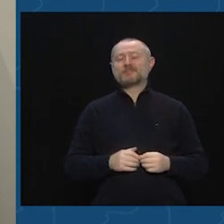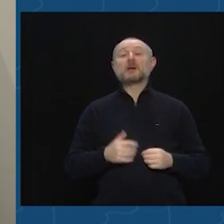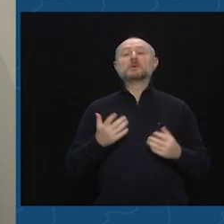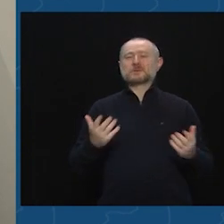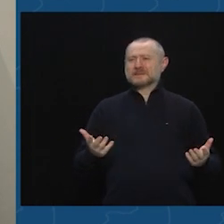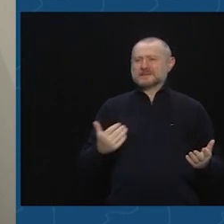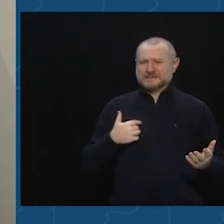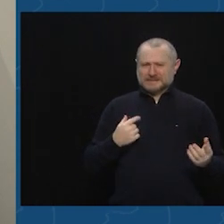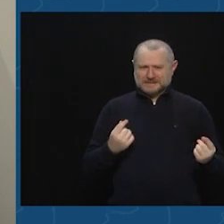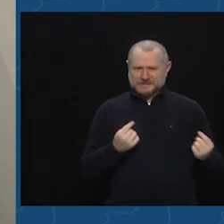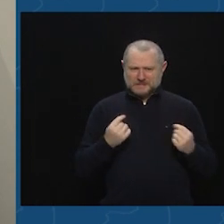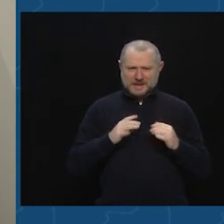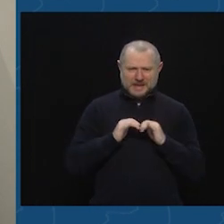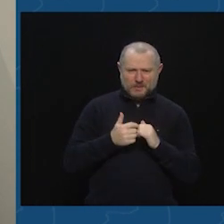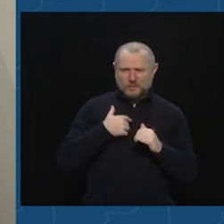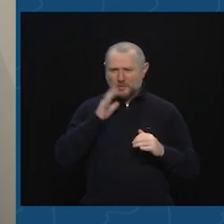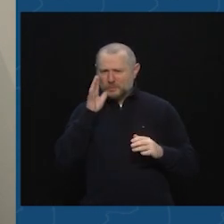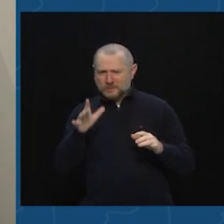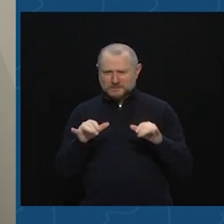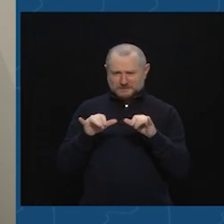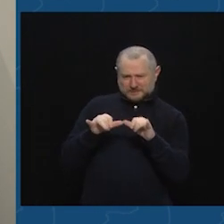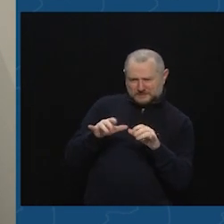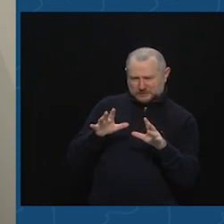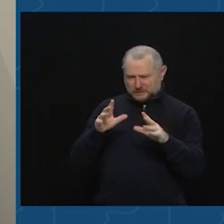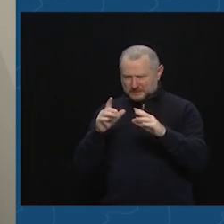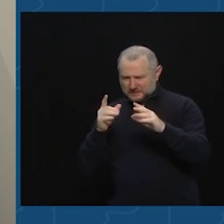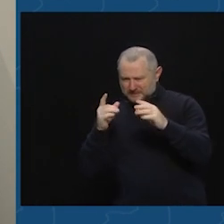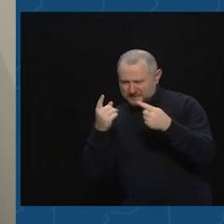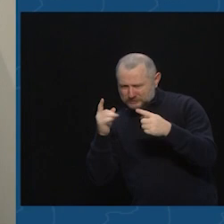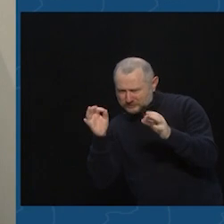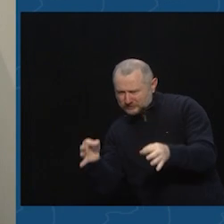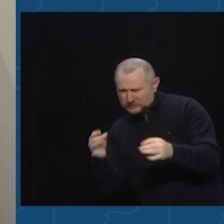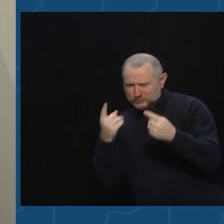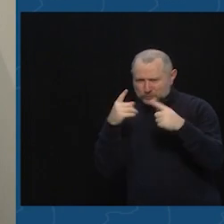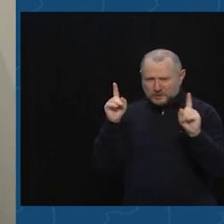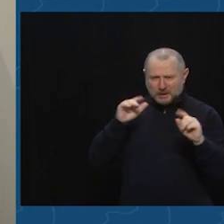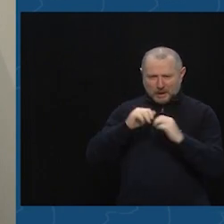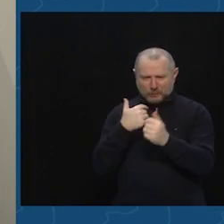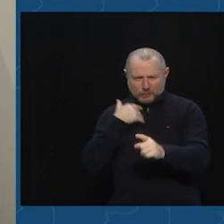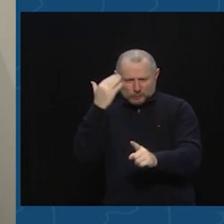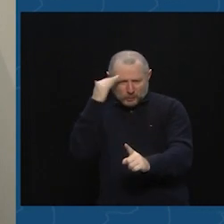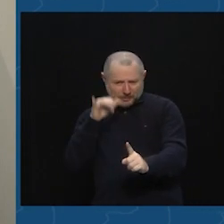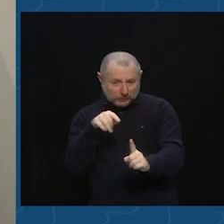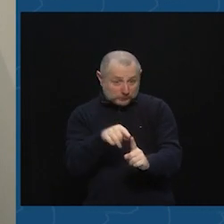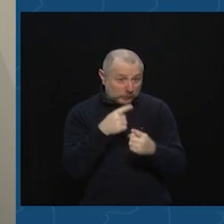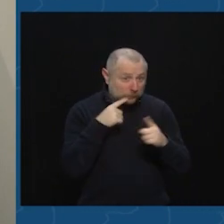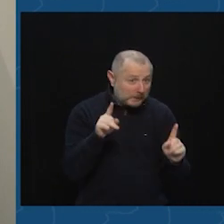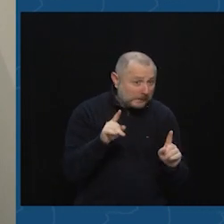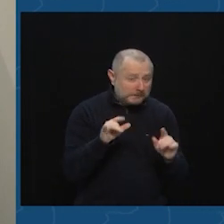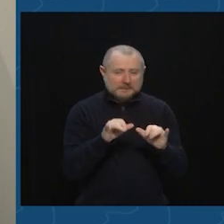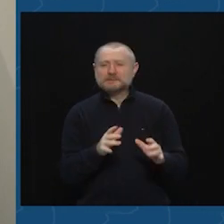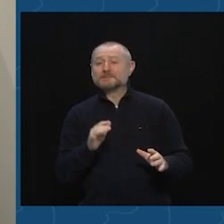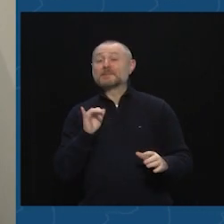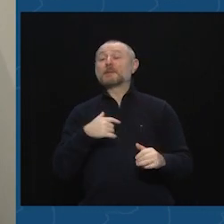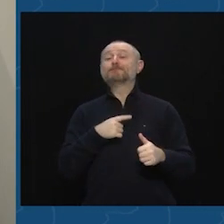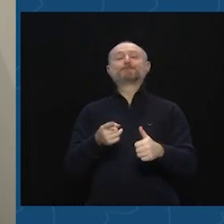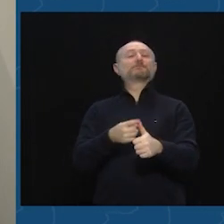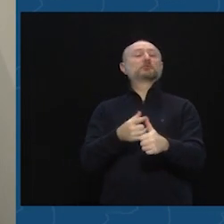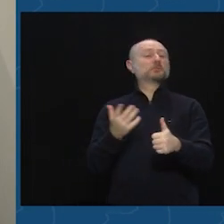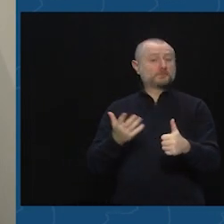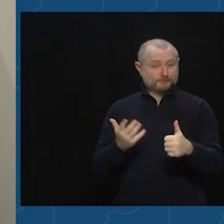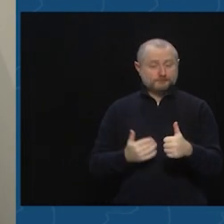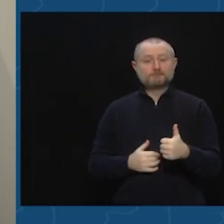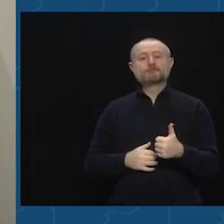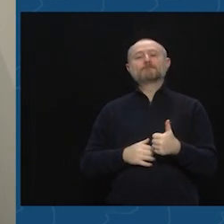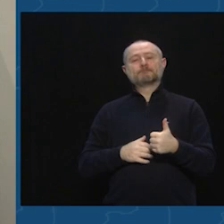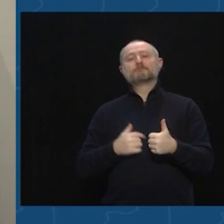we going to judge success? I had a call this morning. How will we know that this is successful? Well, first of all, let's find out what is happening.